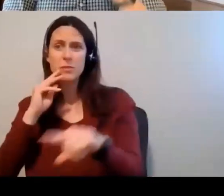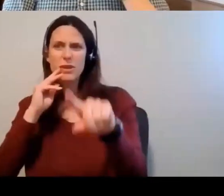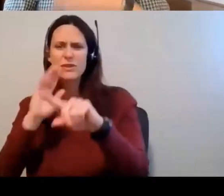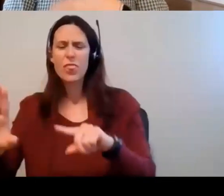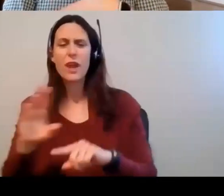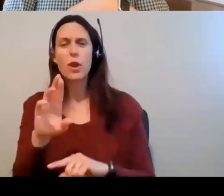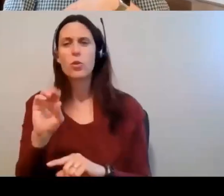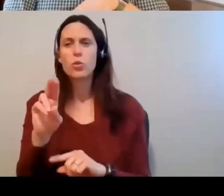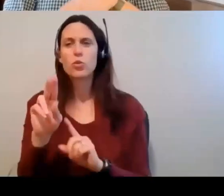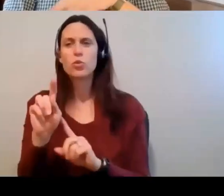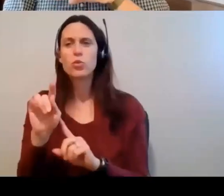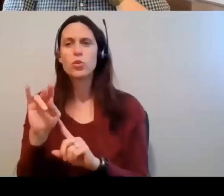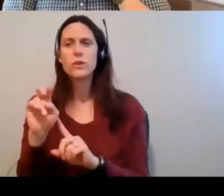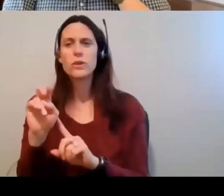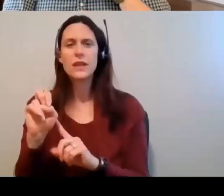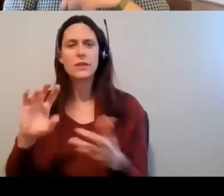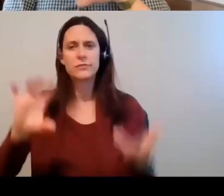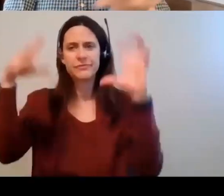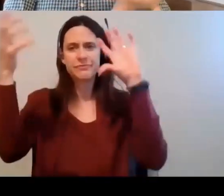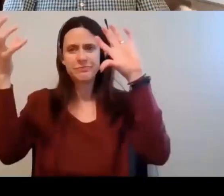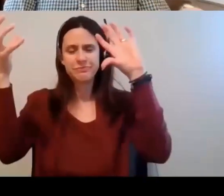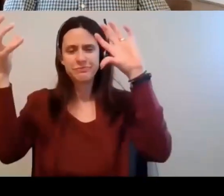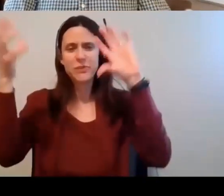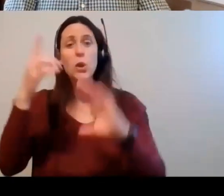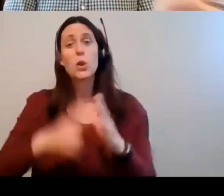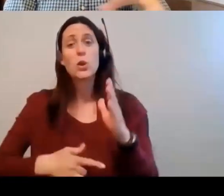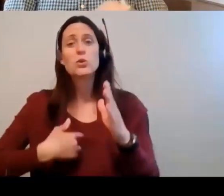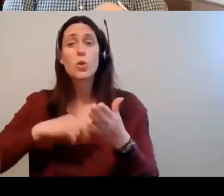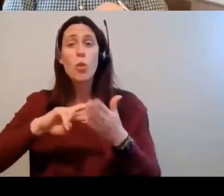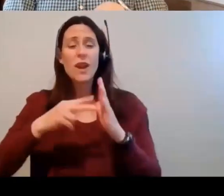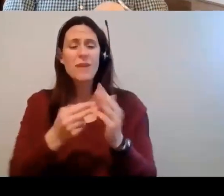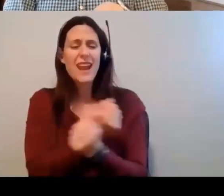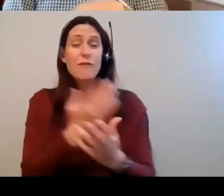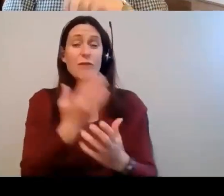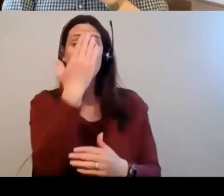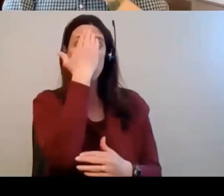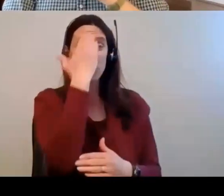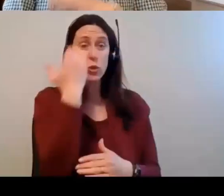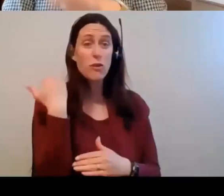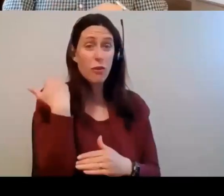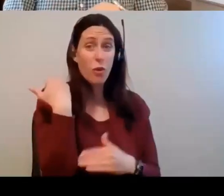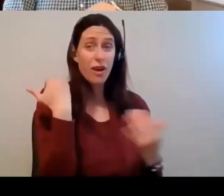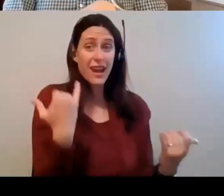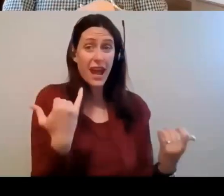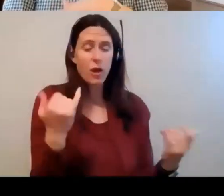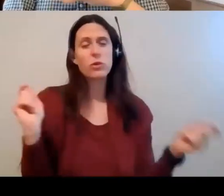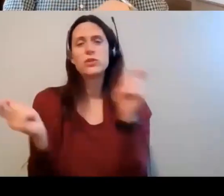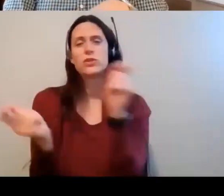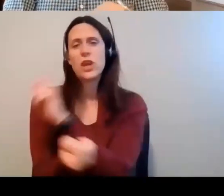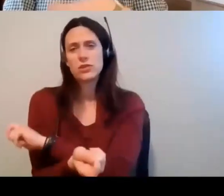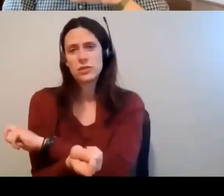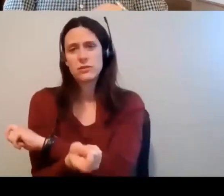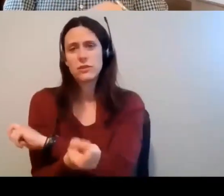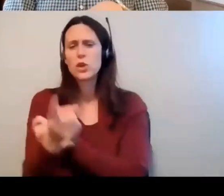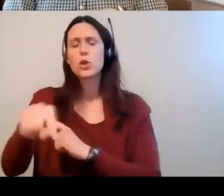familiarity. What I mean by that is everything that we've known before has changed. I realize that you all are